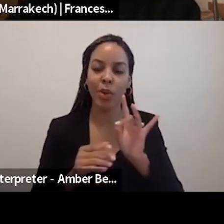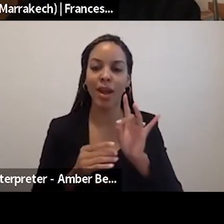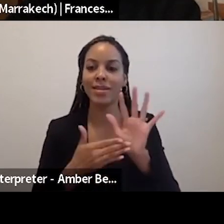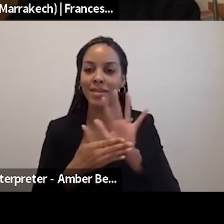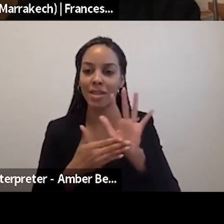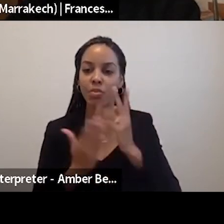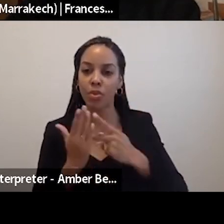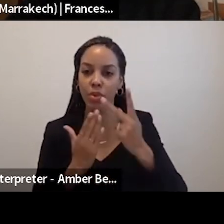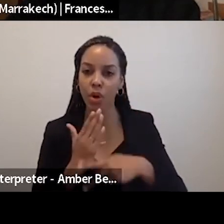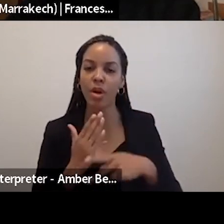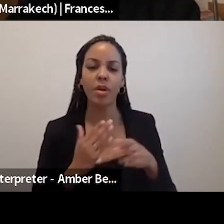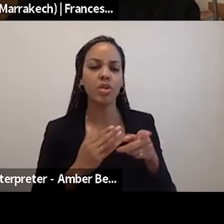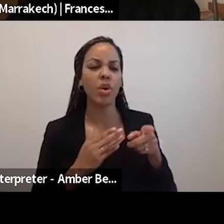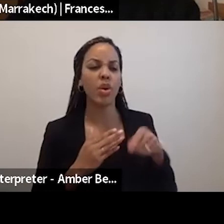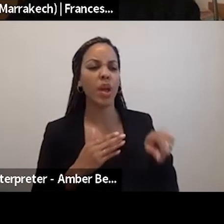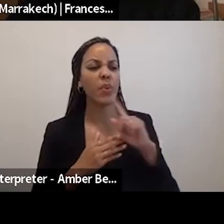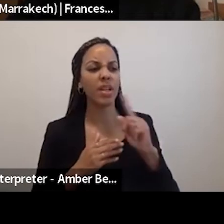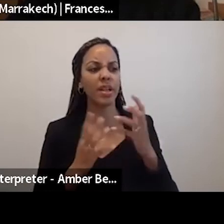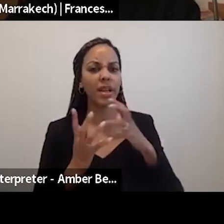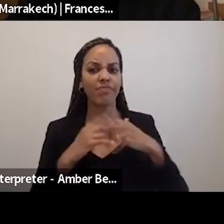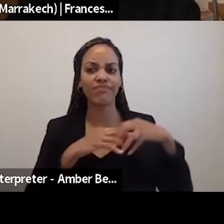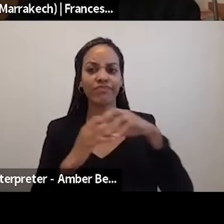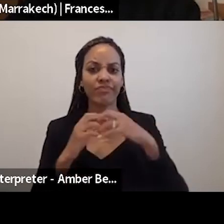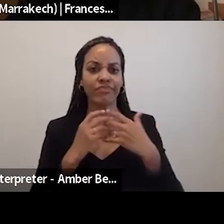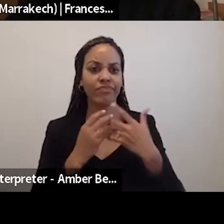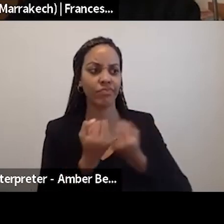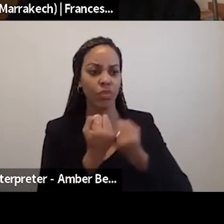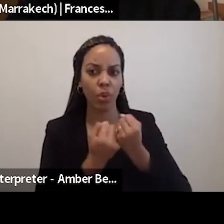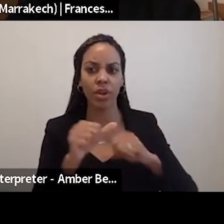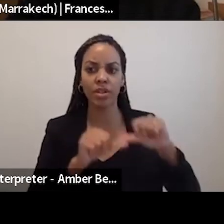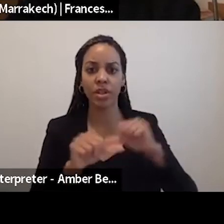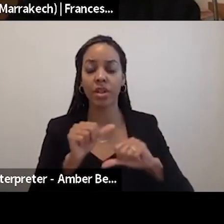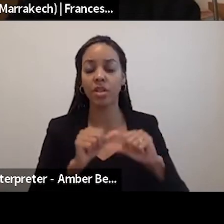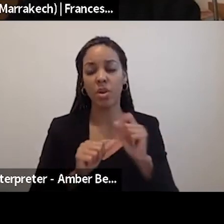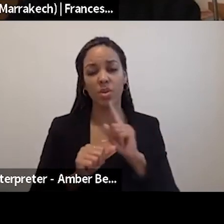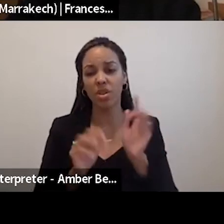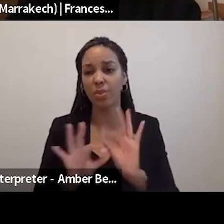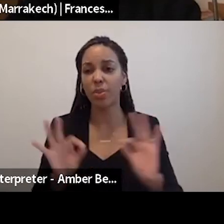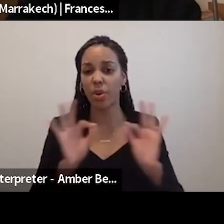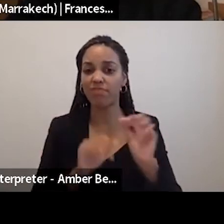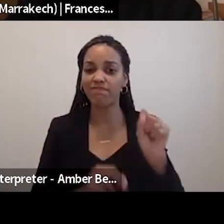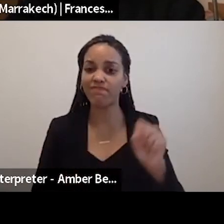other. So yeah, it's essential.